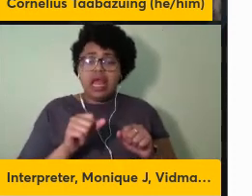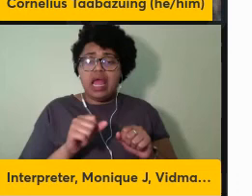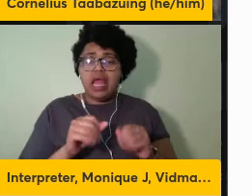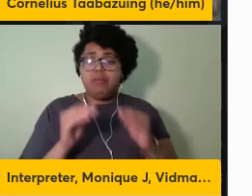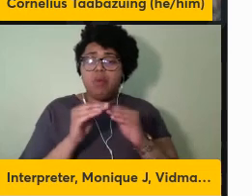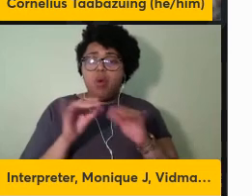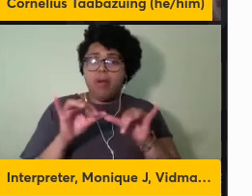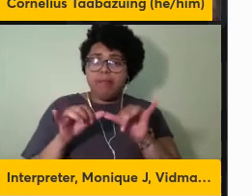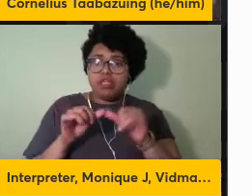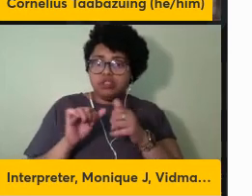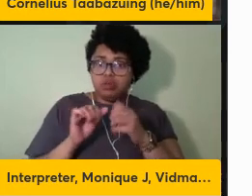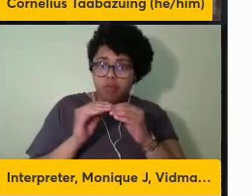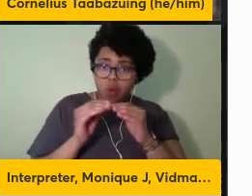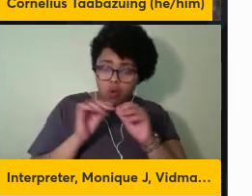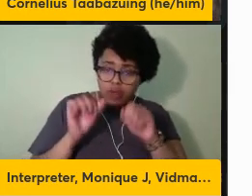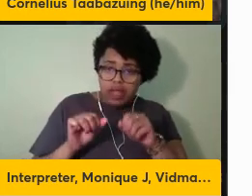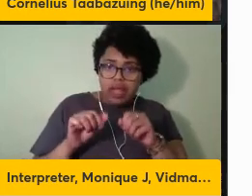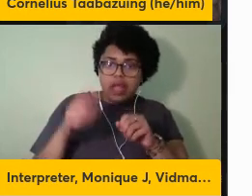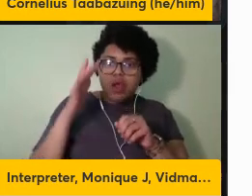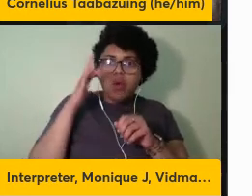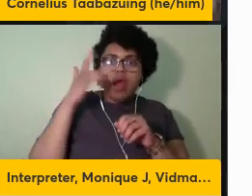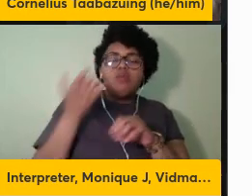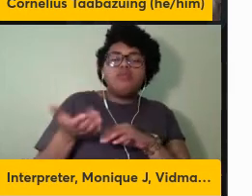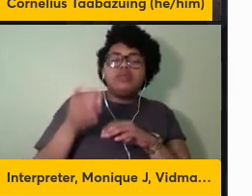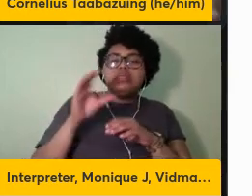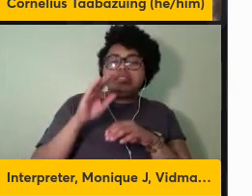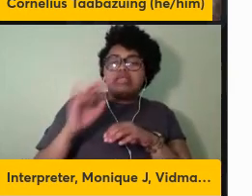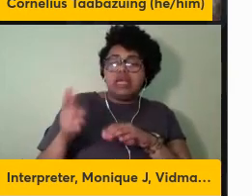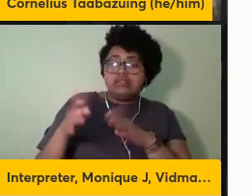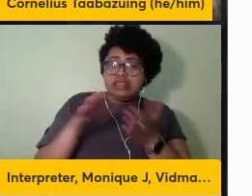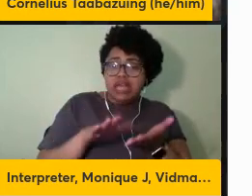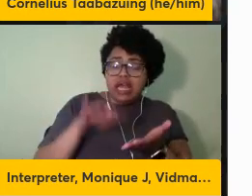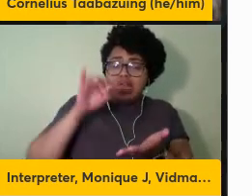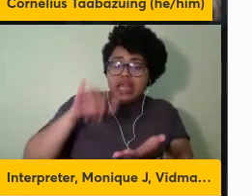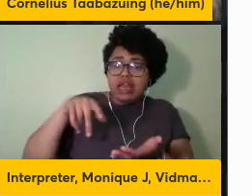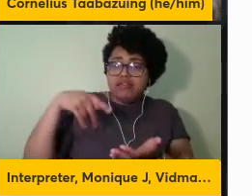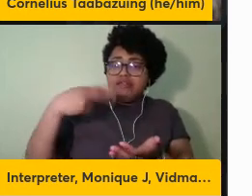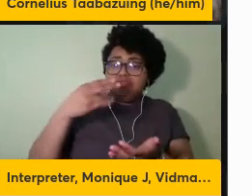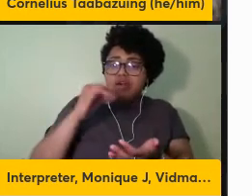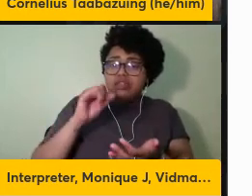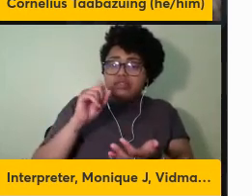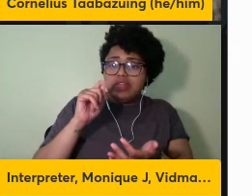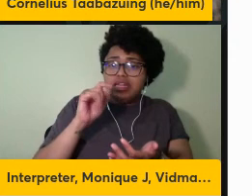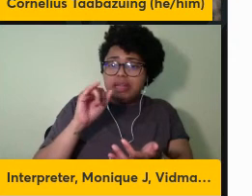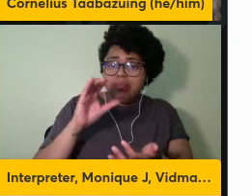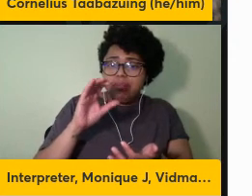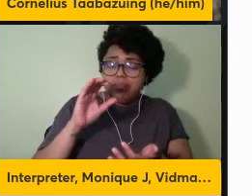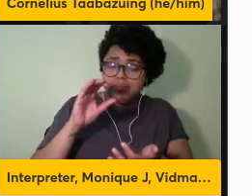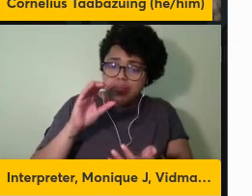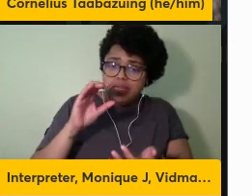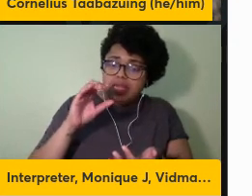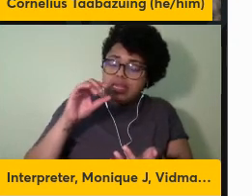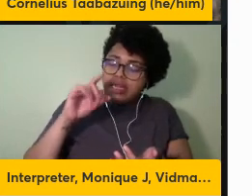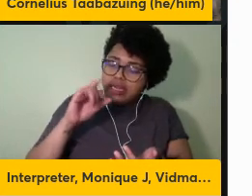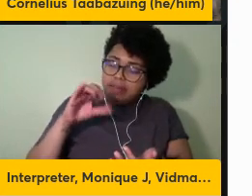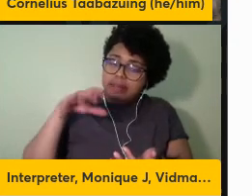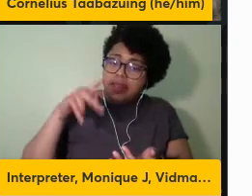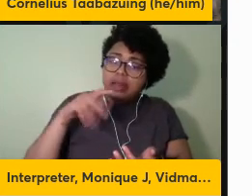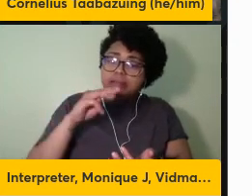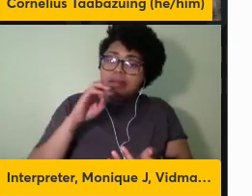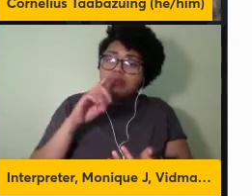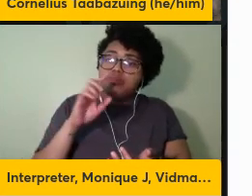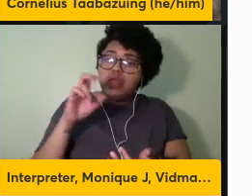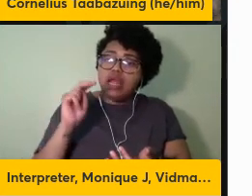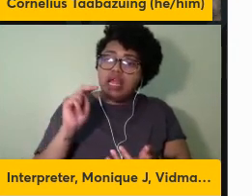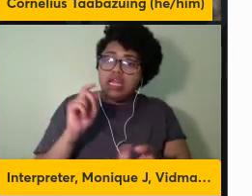measure this because when cells die, the phospholipid membrane inverts, and there's a dye called annexin 5 that binds to that. And so